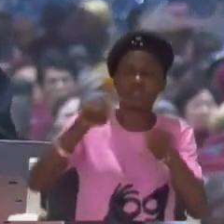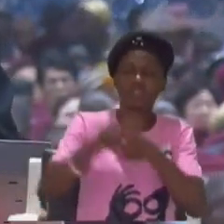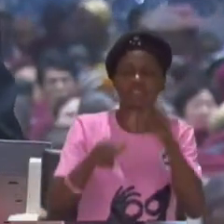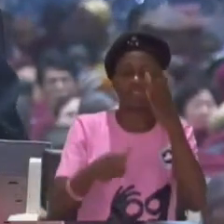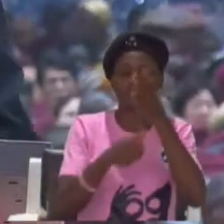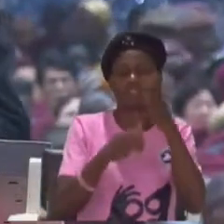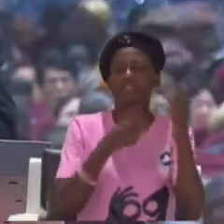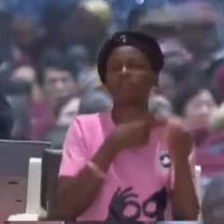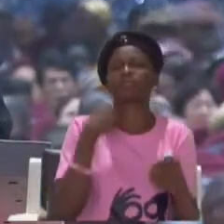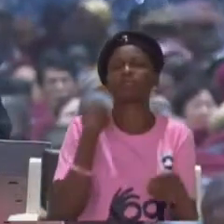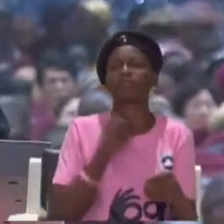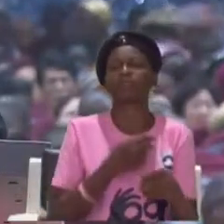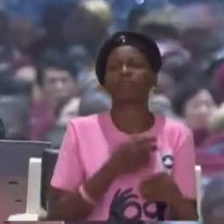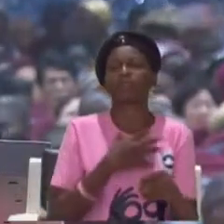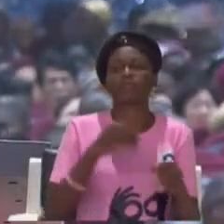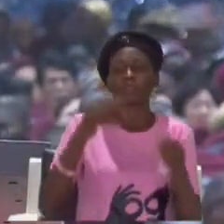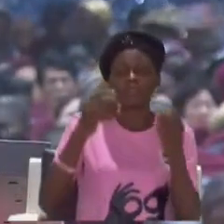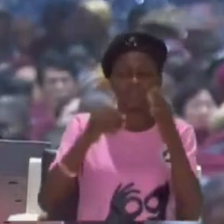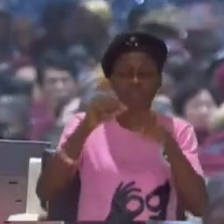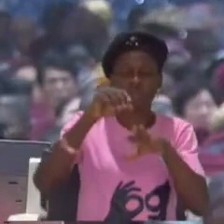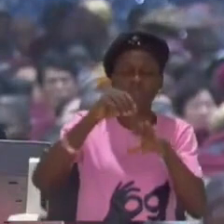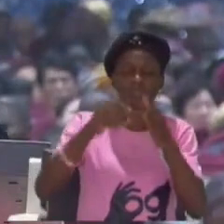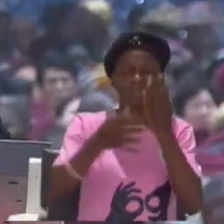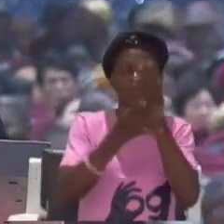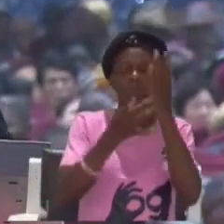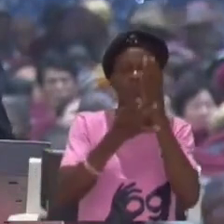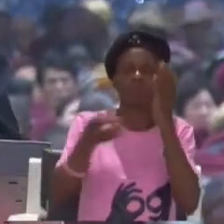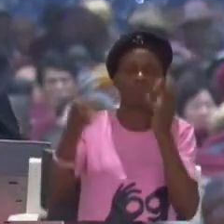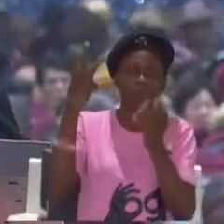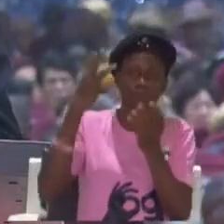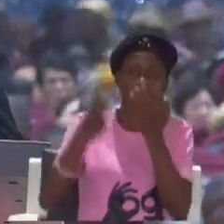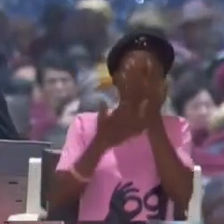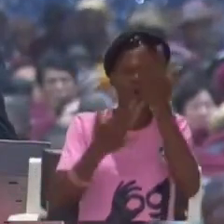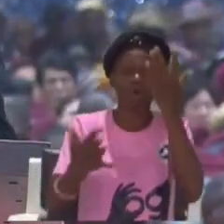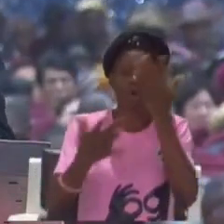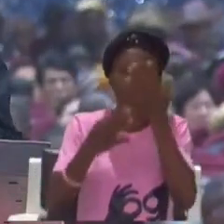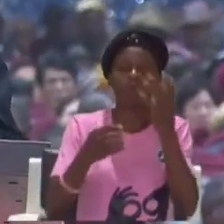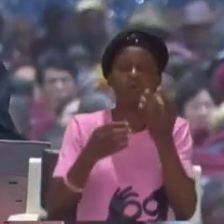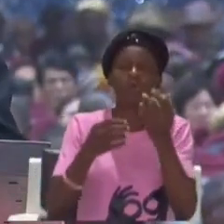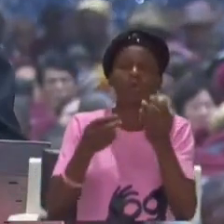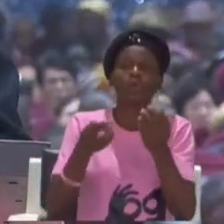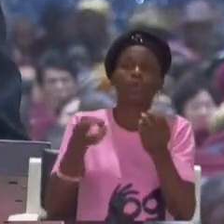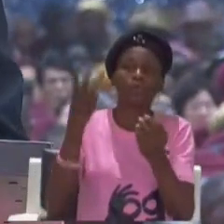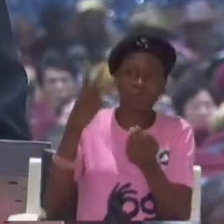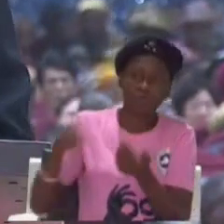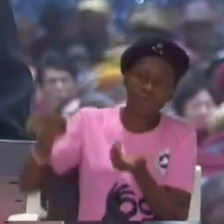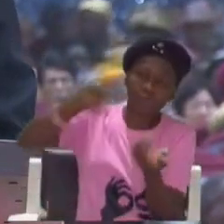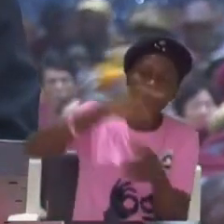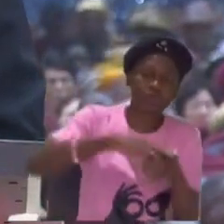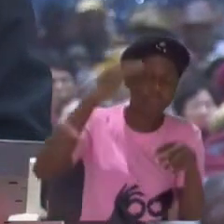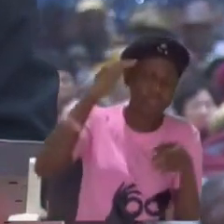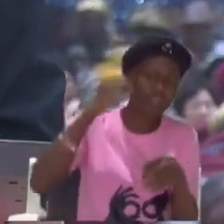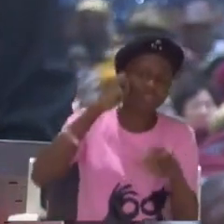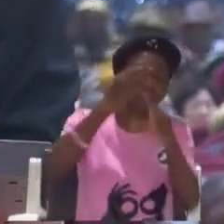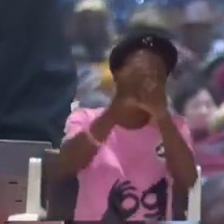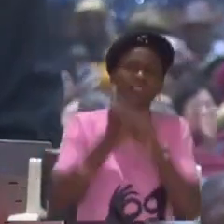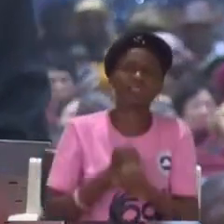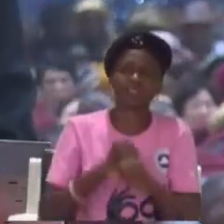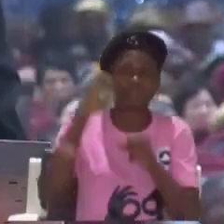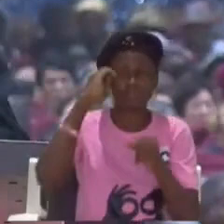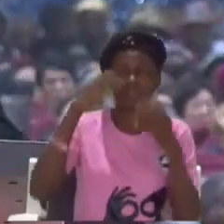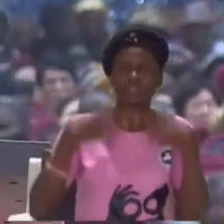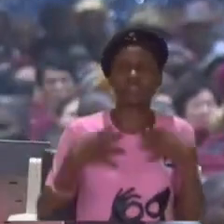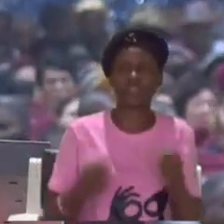pastor, as the oil was poured on his head, he received his healing. Right now, he can